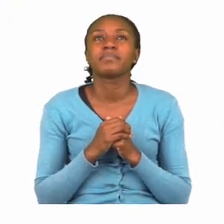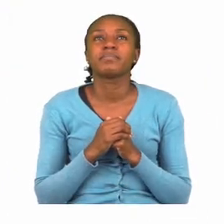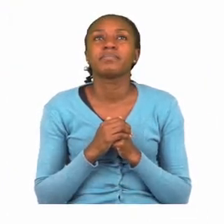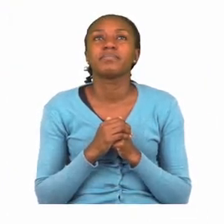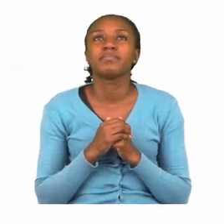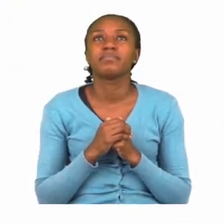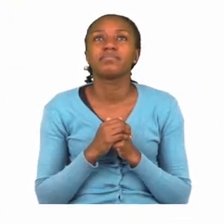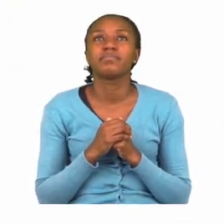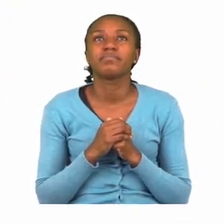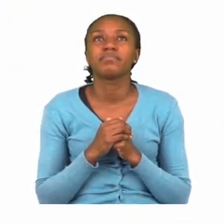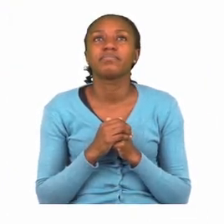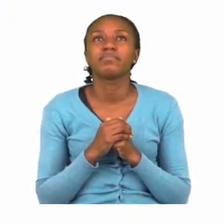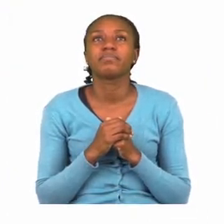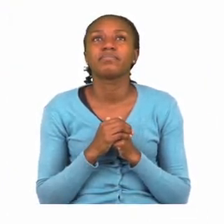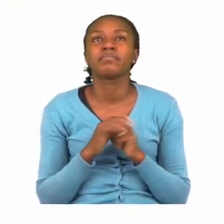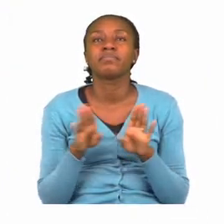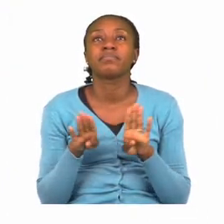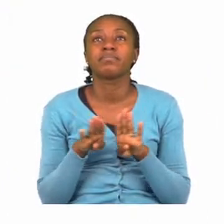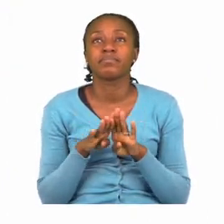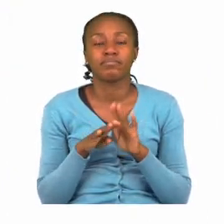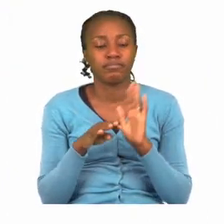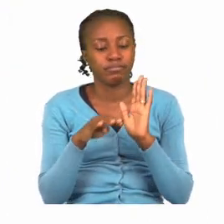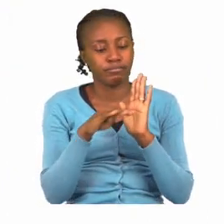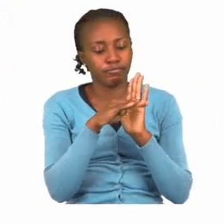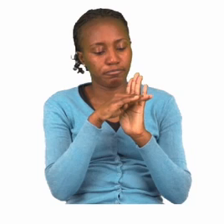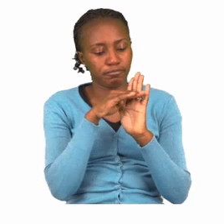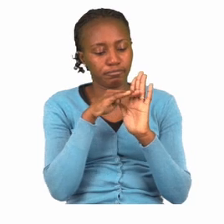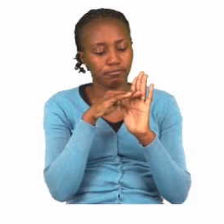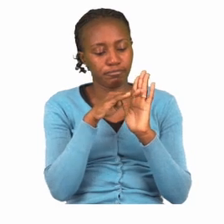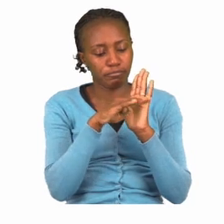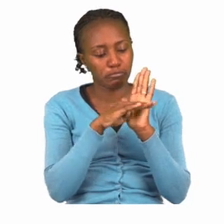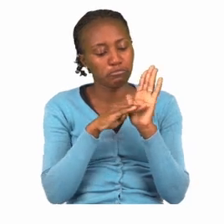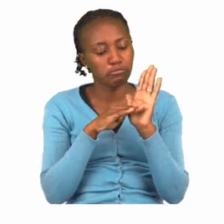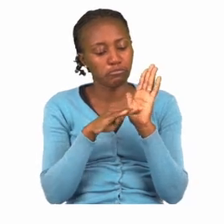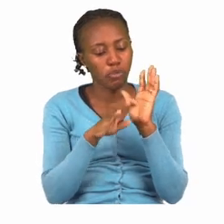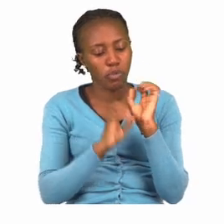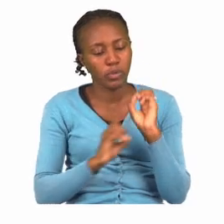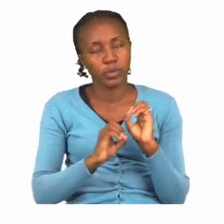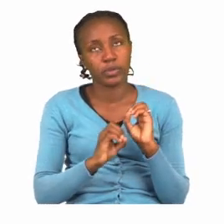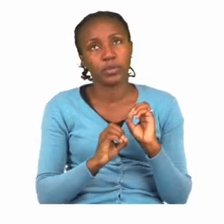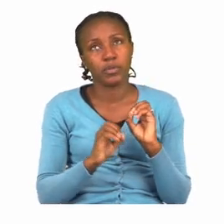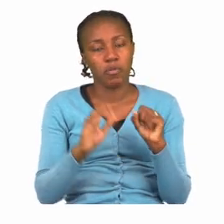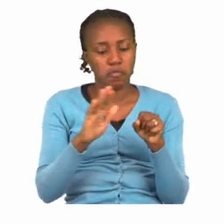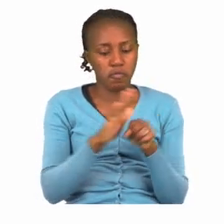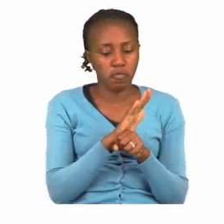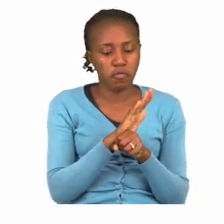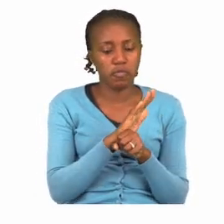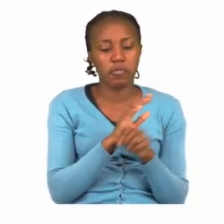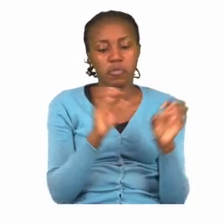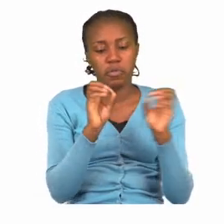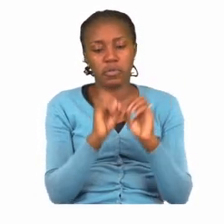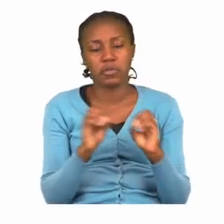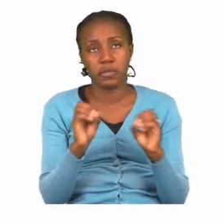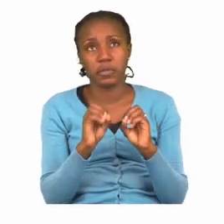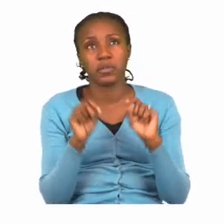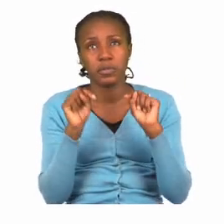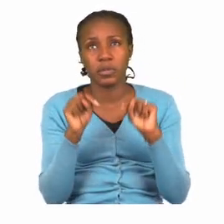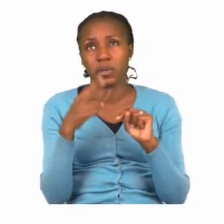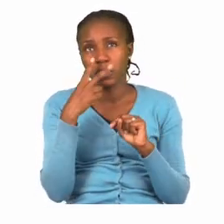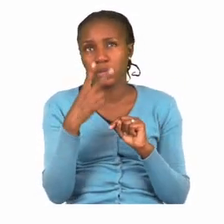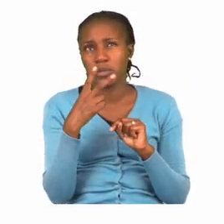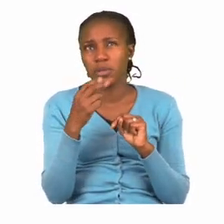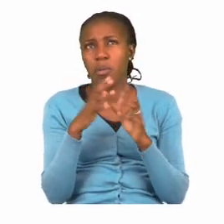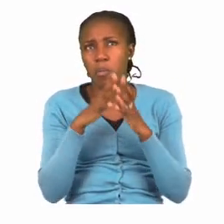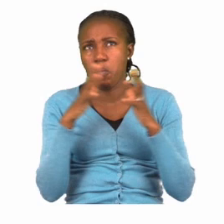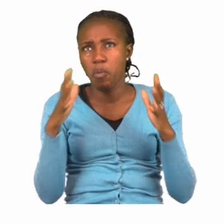are doing capacity. And today we are going to look at more versus less. Now on